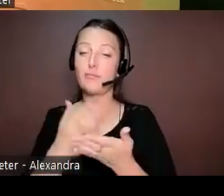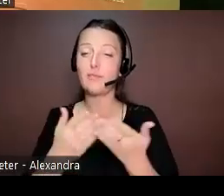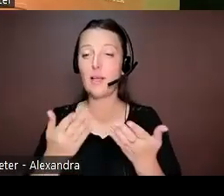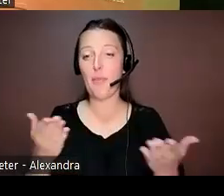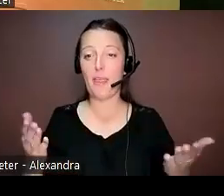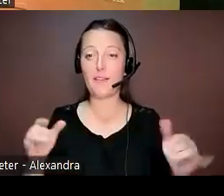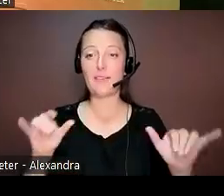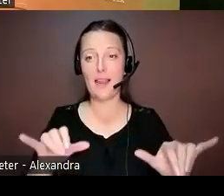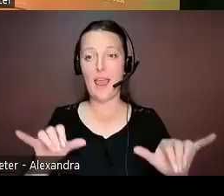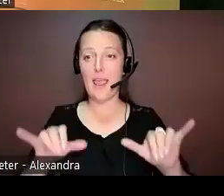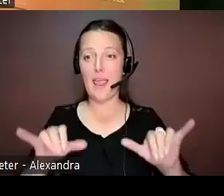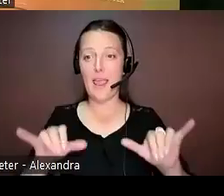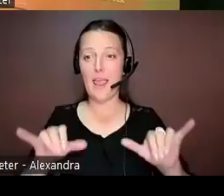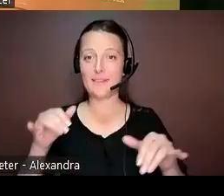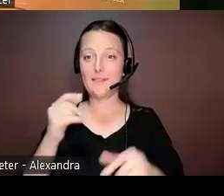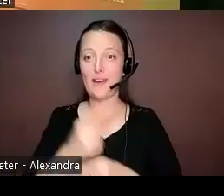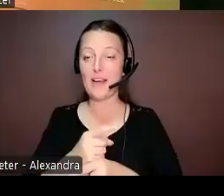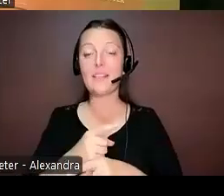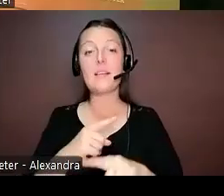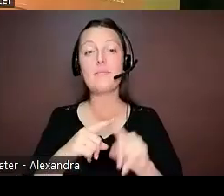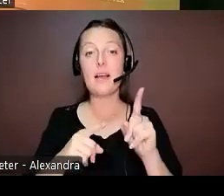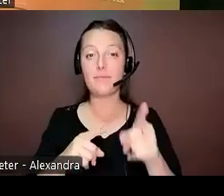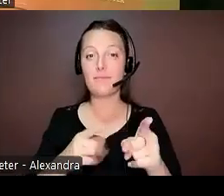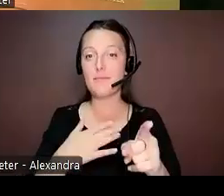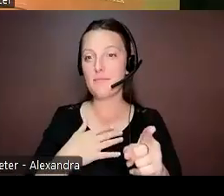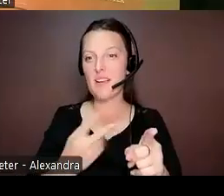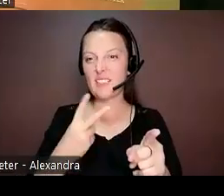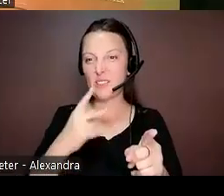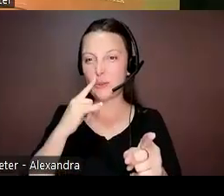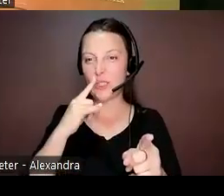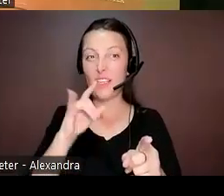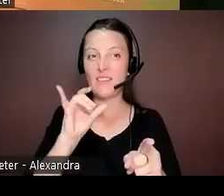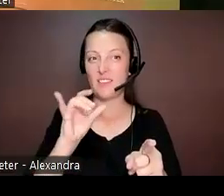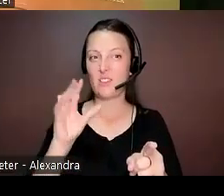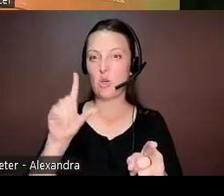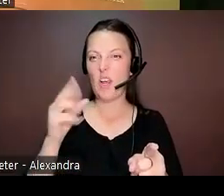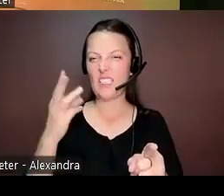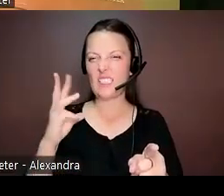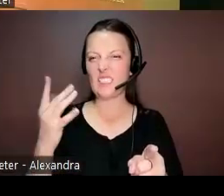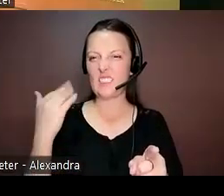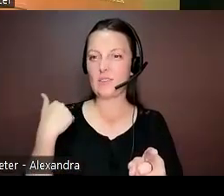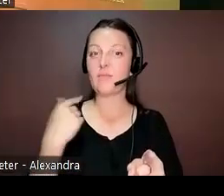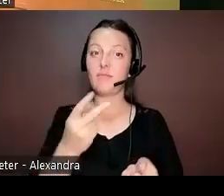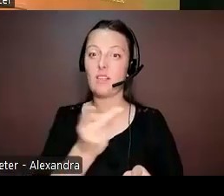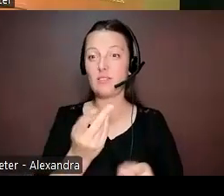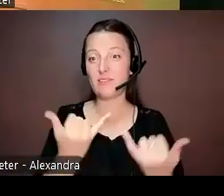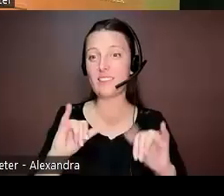finding that picture of my two kids. They were still in high school and middle school. And